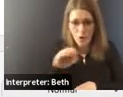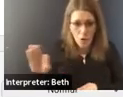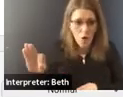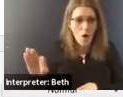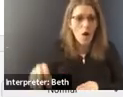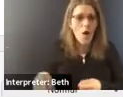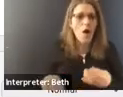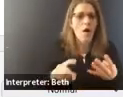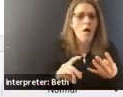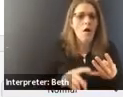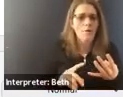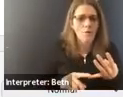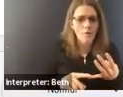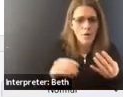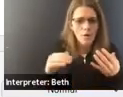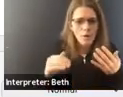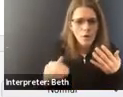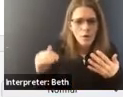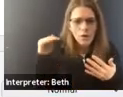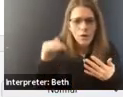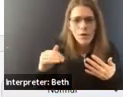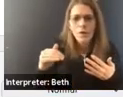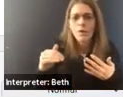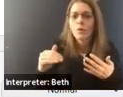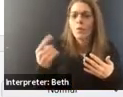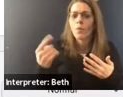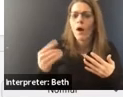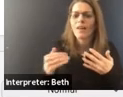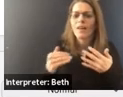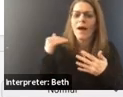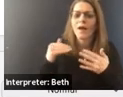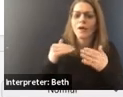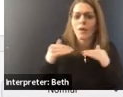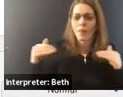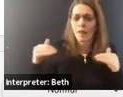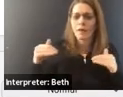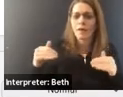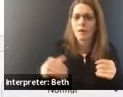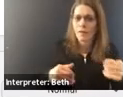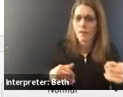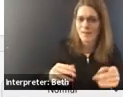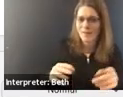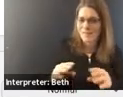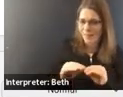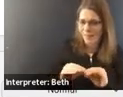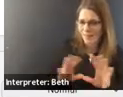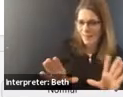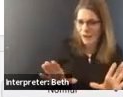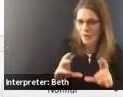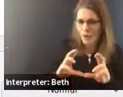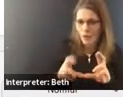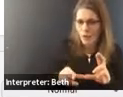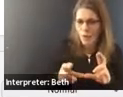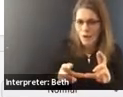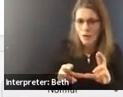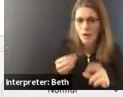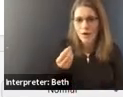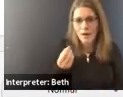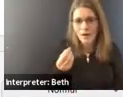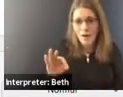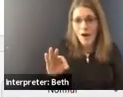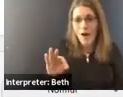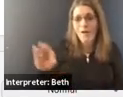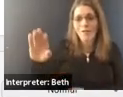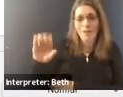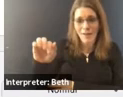there to that one. Now you can clearly see that's a rendering of a CAD file with